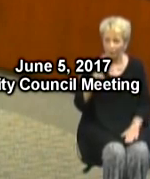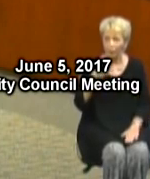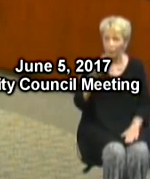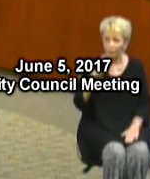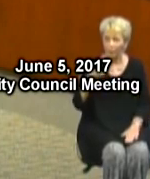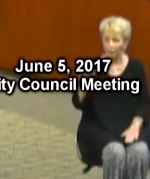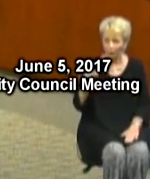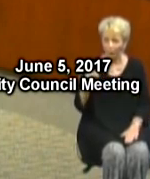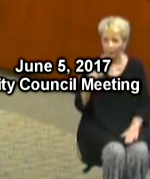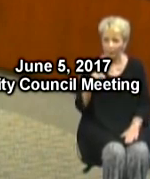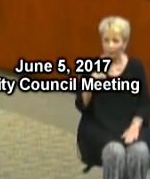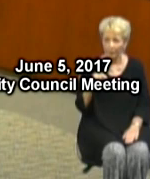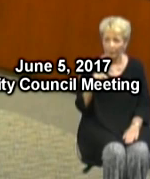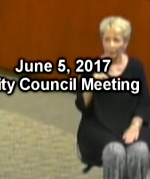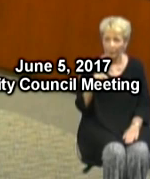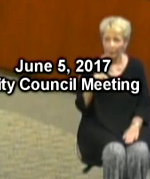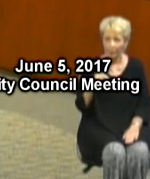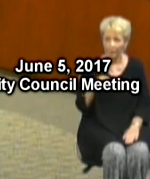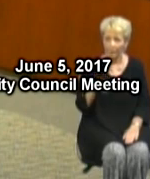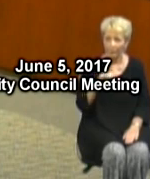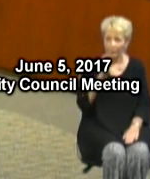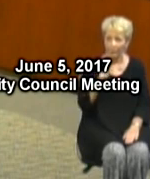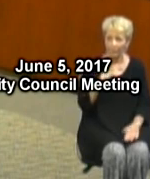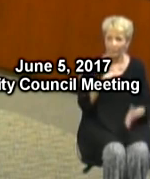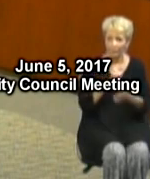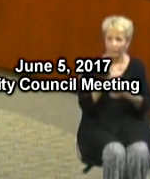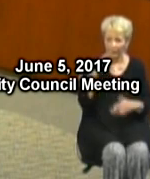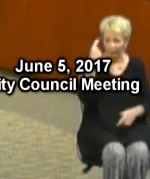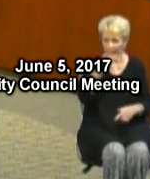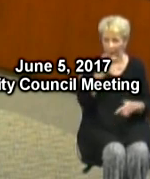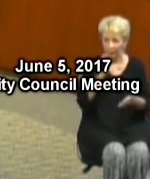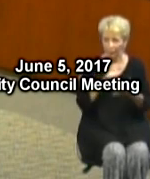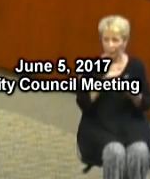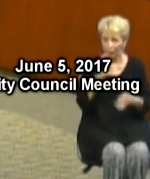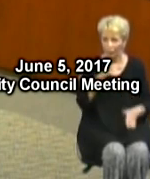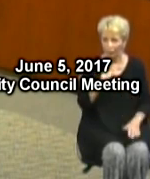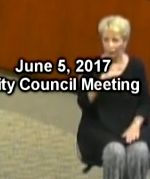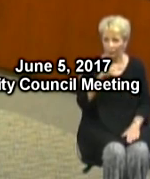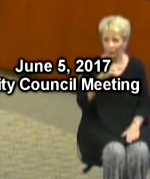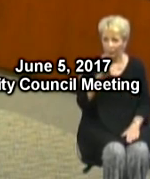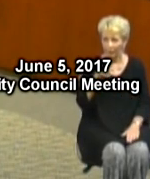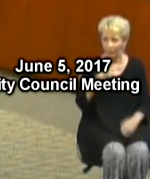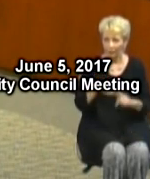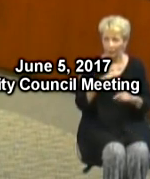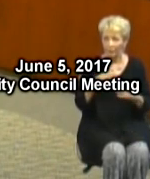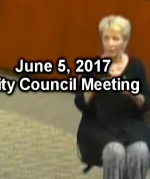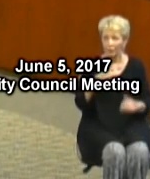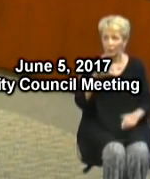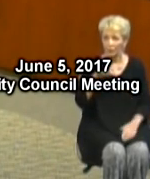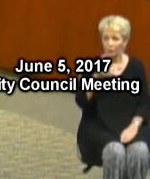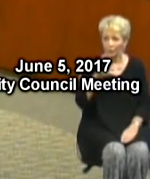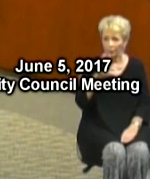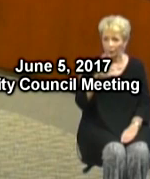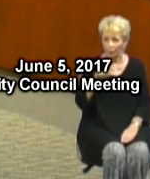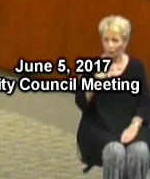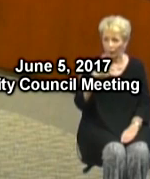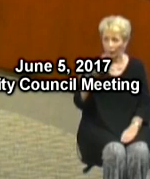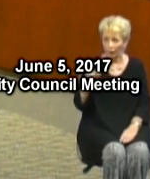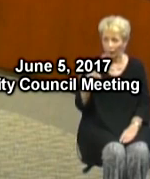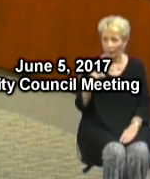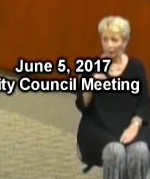June 3rd, 2020, and appoint James Bagley to the Community Appearance Commission for a term to expire June 3rd,